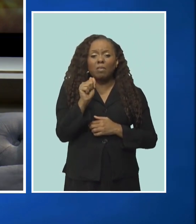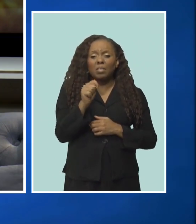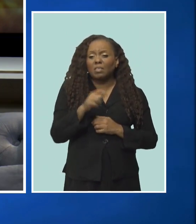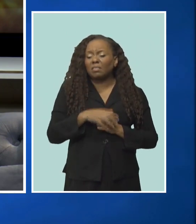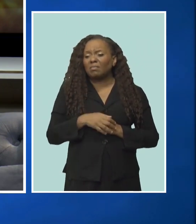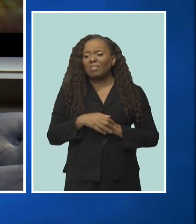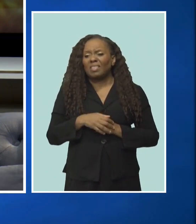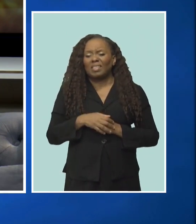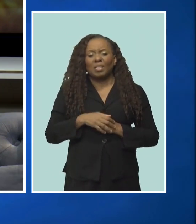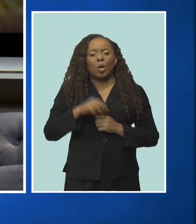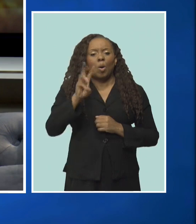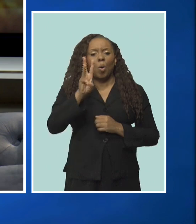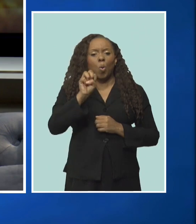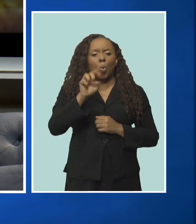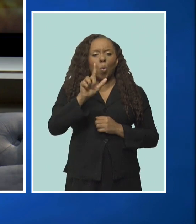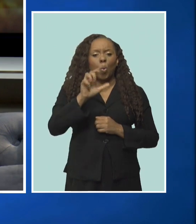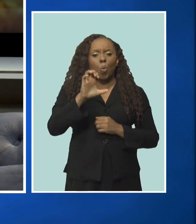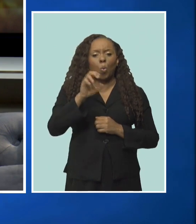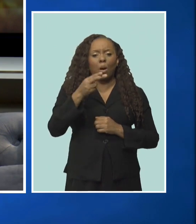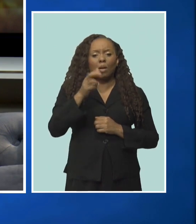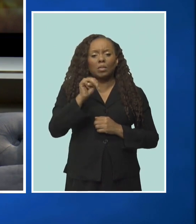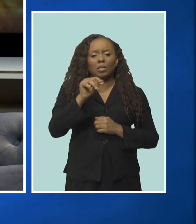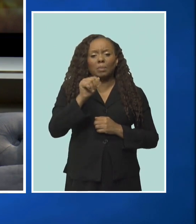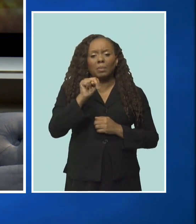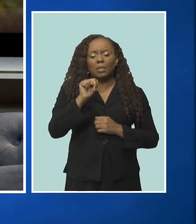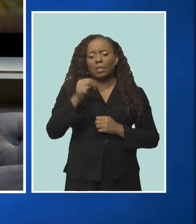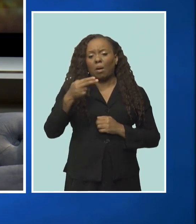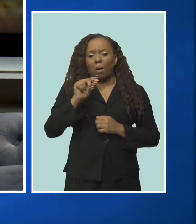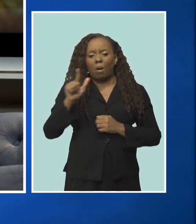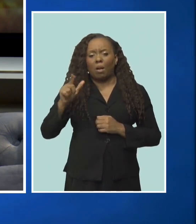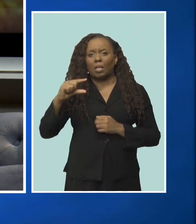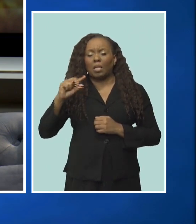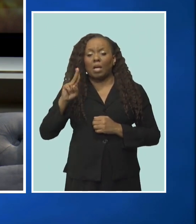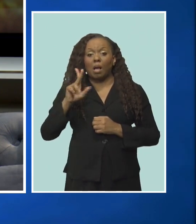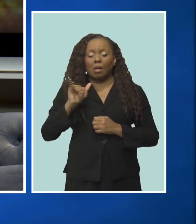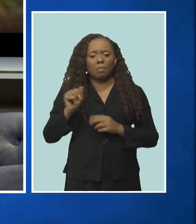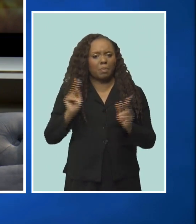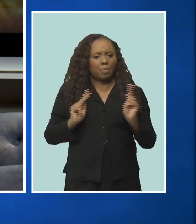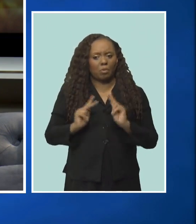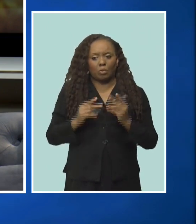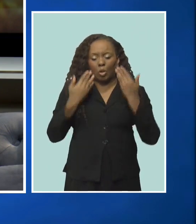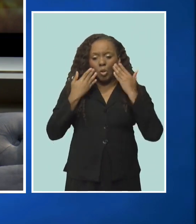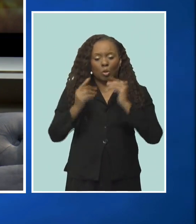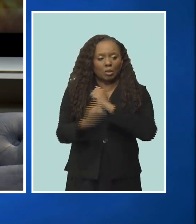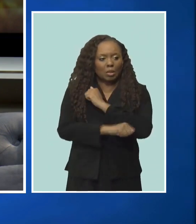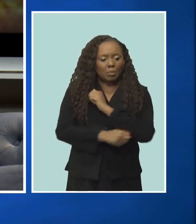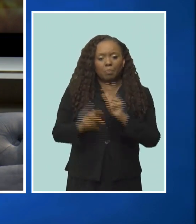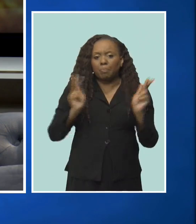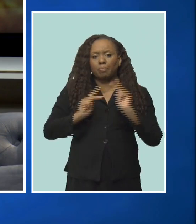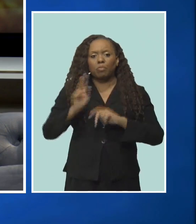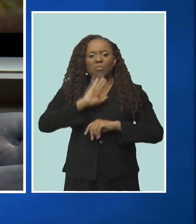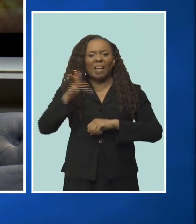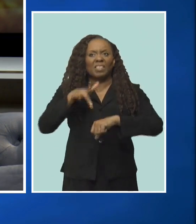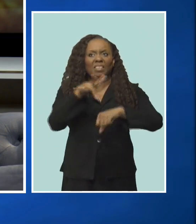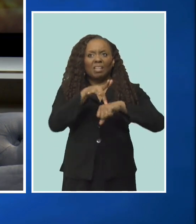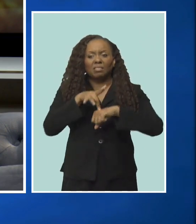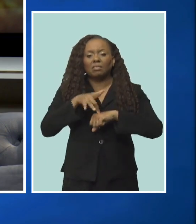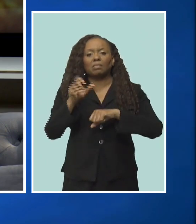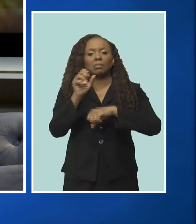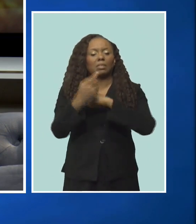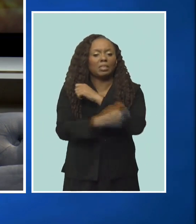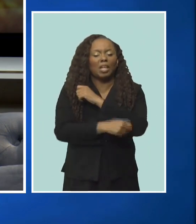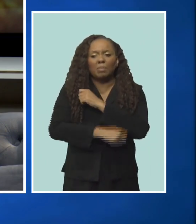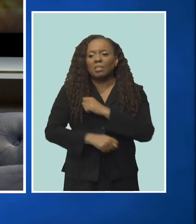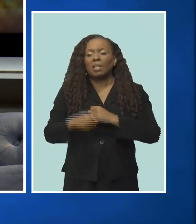different experiences to those of you who may not have been from St. Thomas, those from St. Thomas. So you could get out there and try to enjoy the views, the scenes,